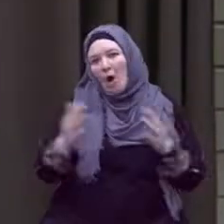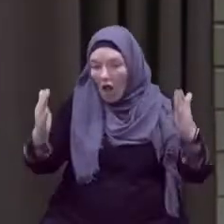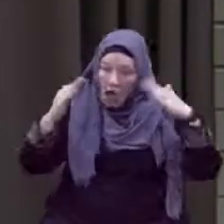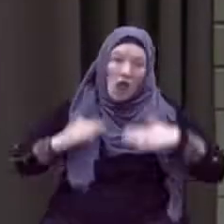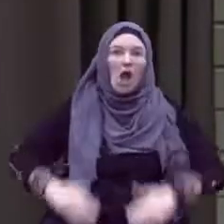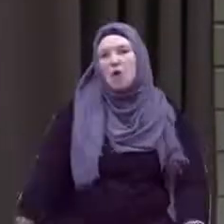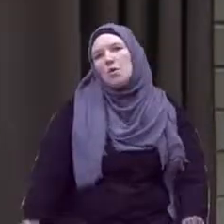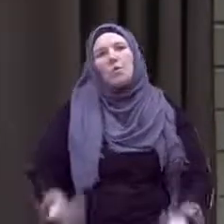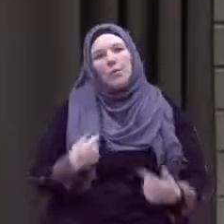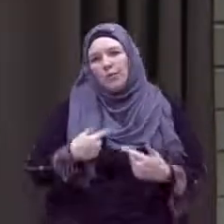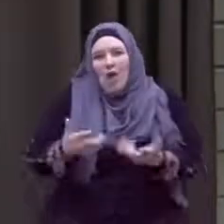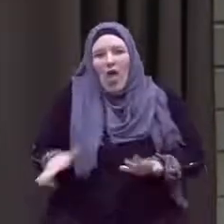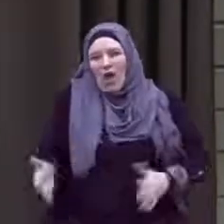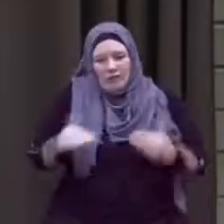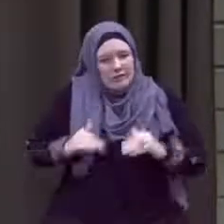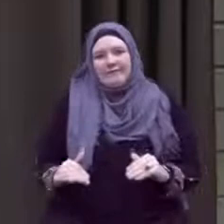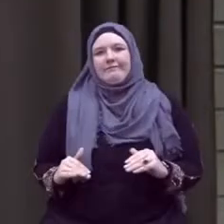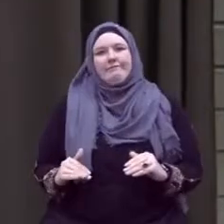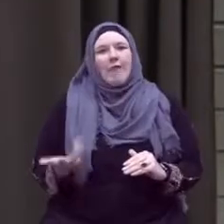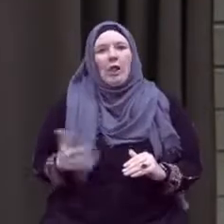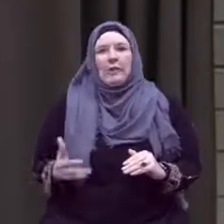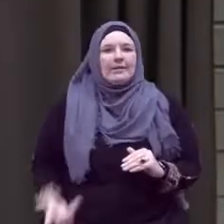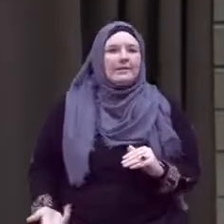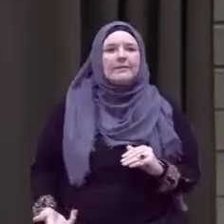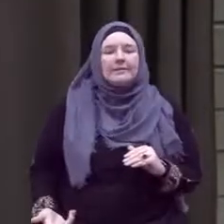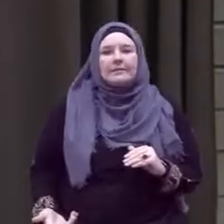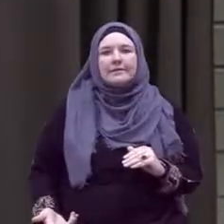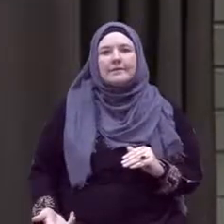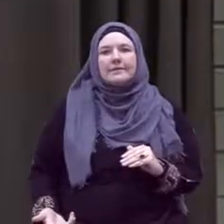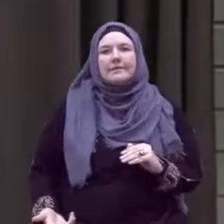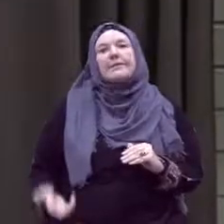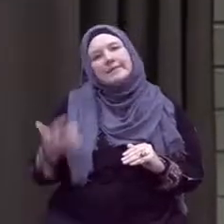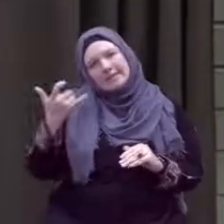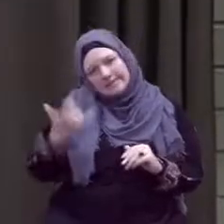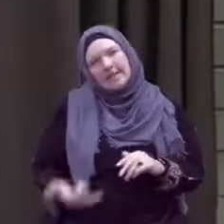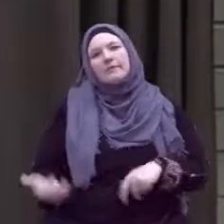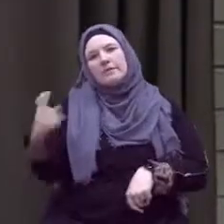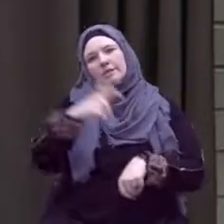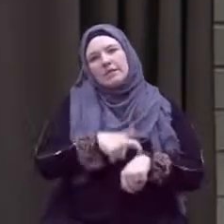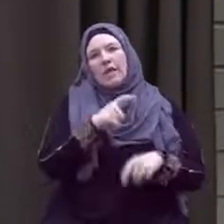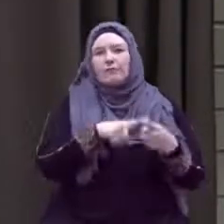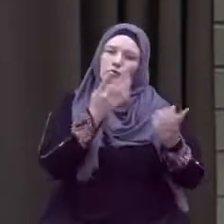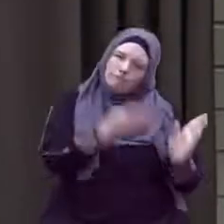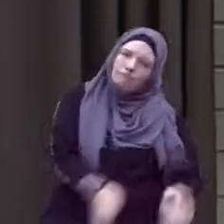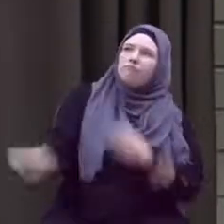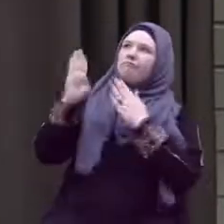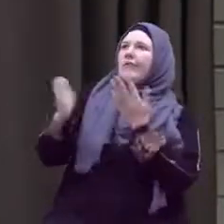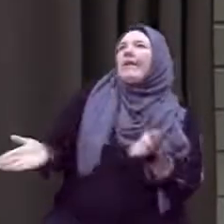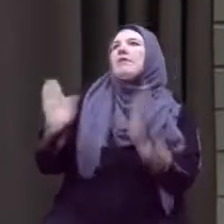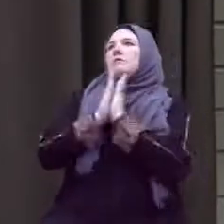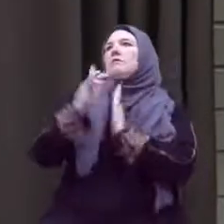We are in the bottom of the bottom. It is time to go back to Allah.